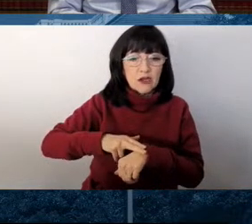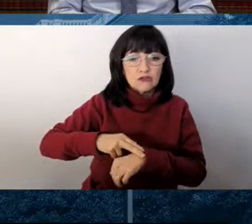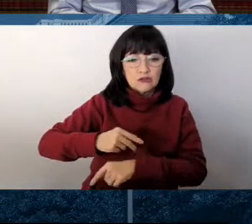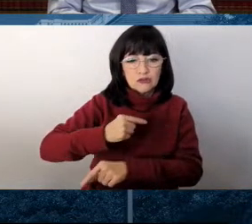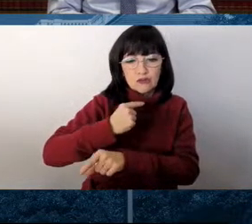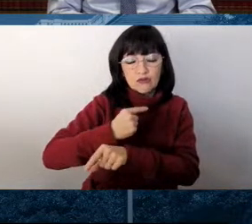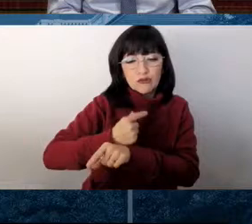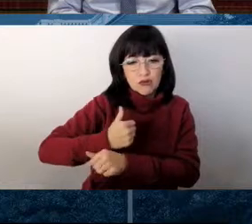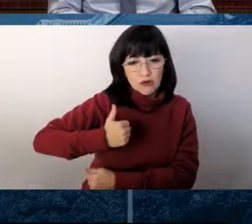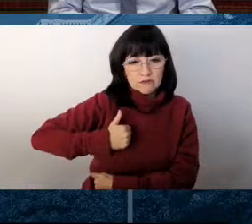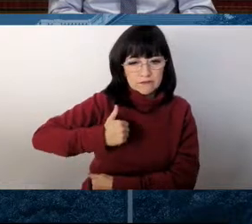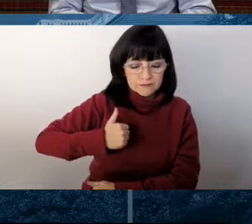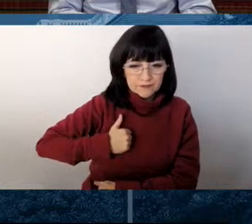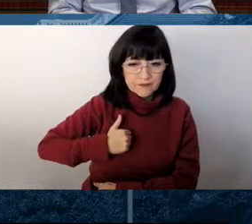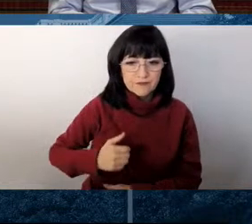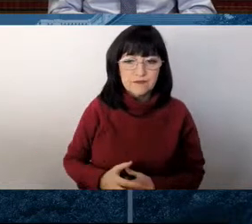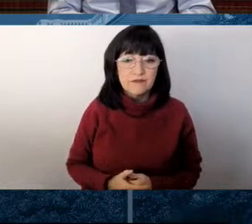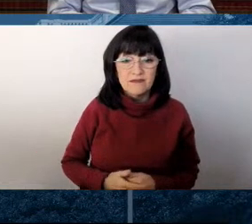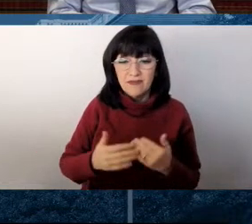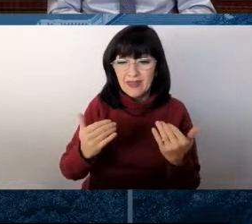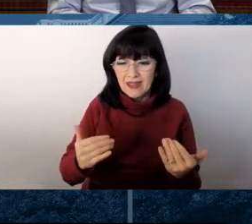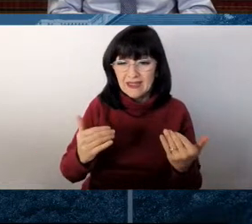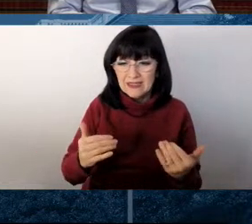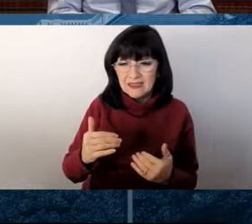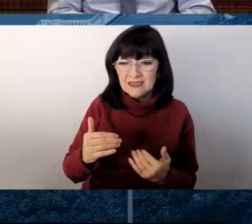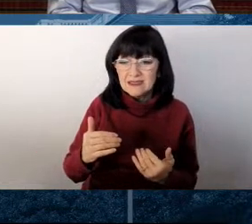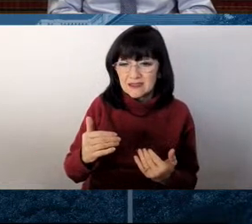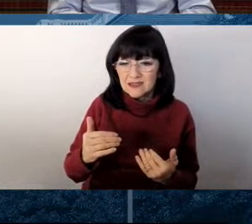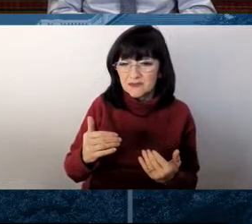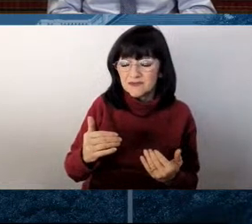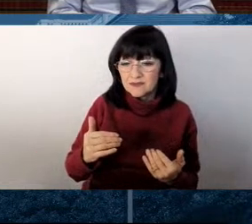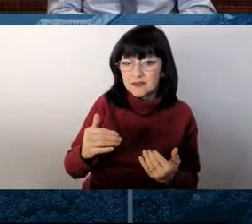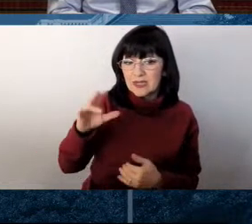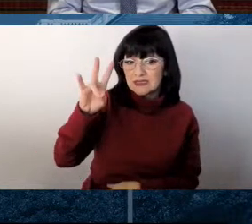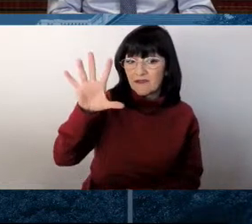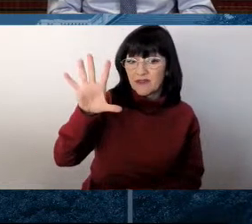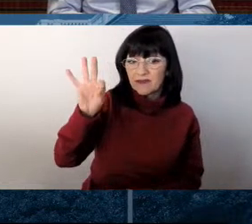terms of the total number in hospitals. That's down from 759.